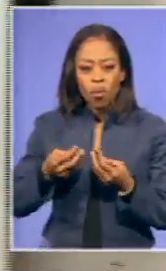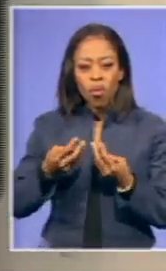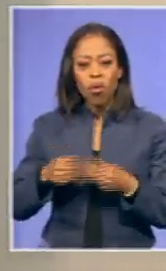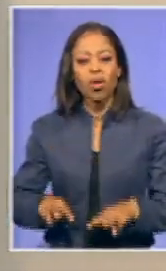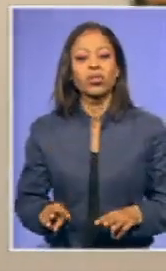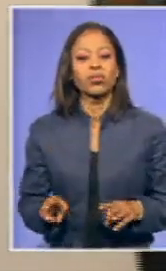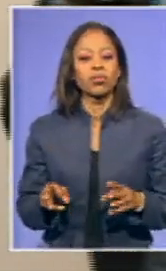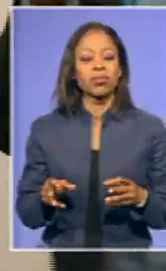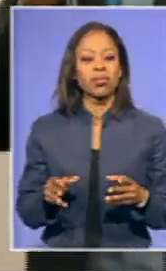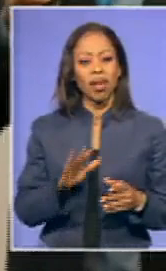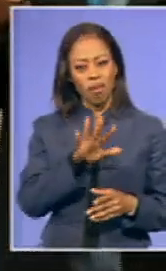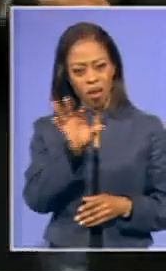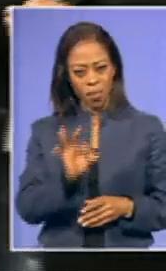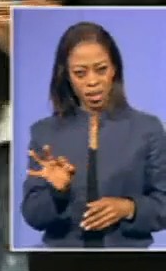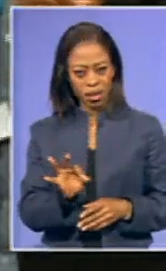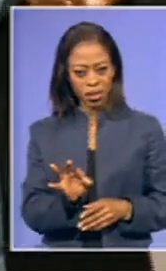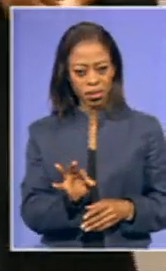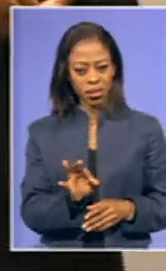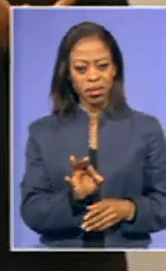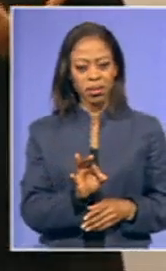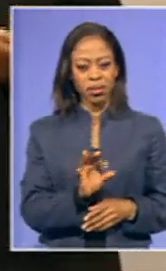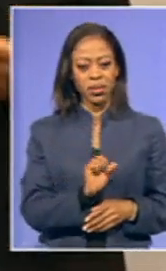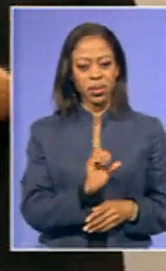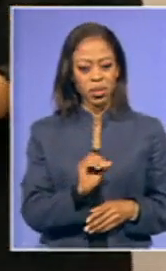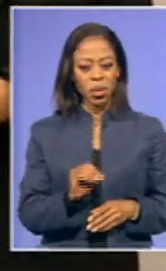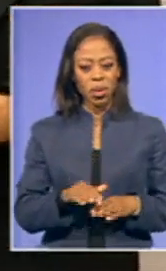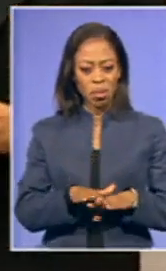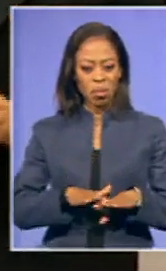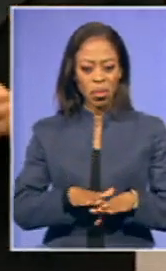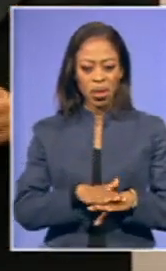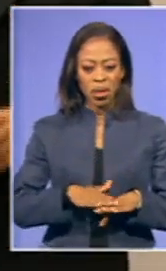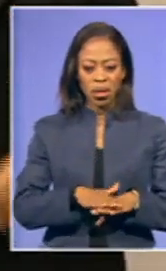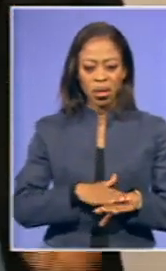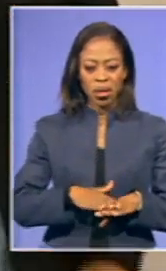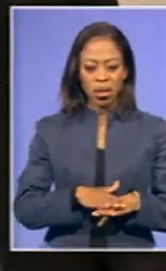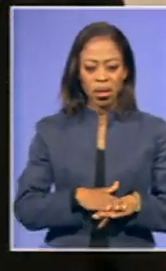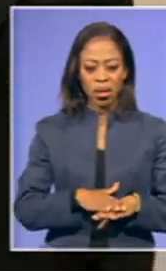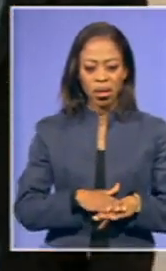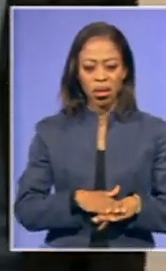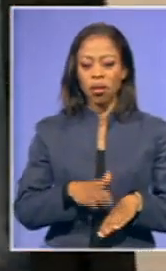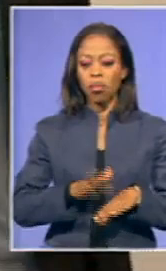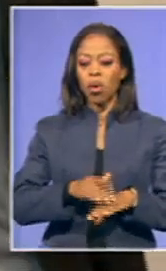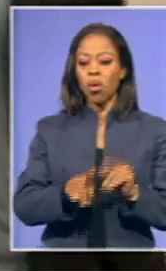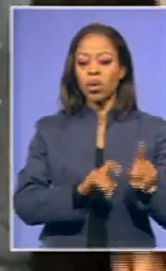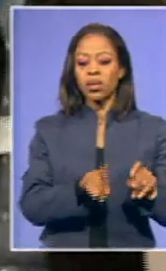3%. So it's it's minimal. Right, are there any other questions? Yes.